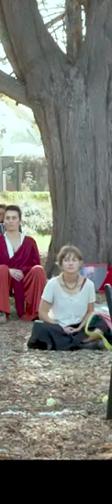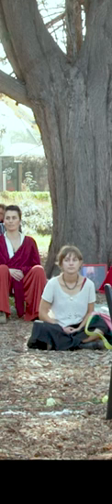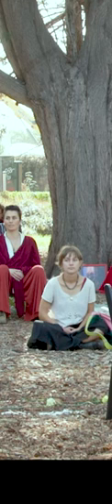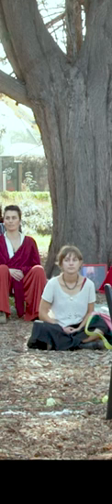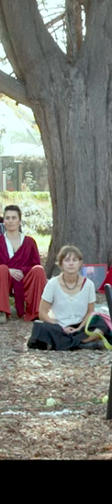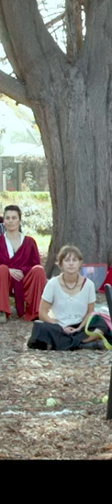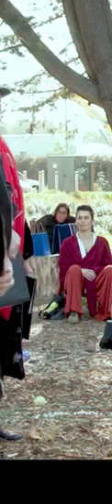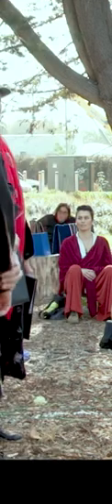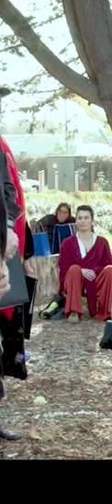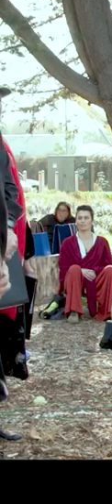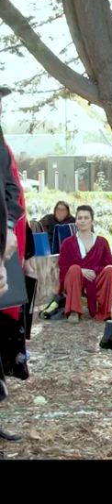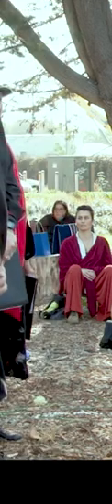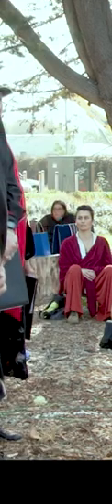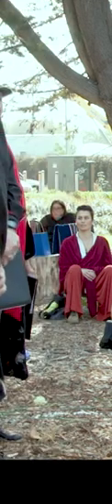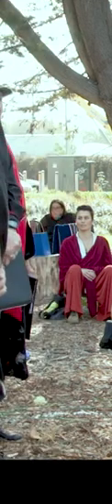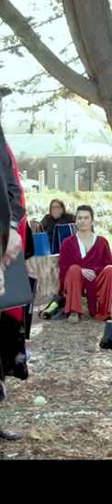Herbie Cohen.